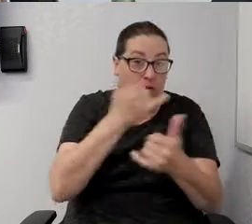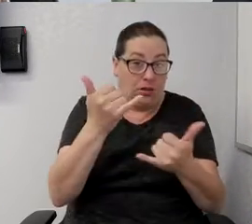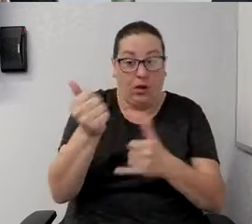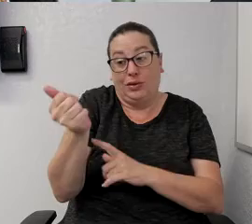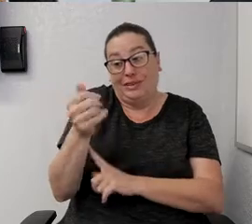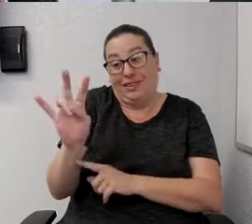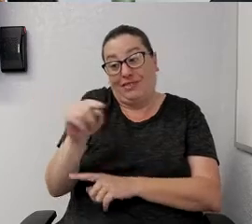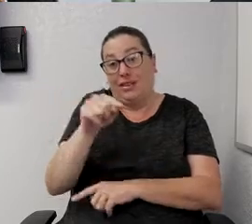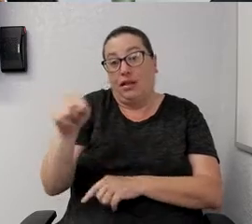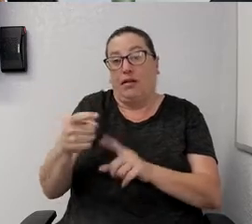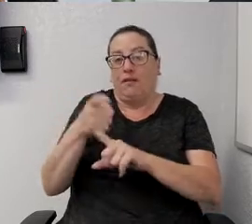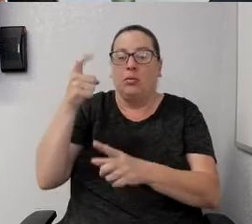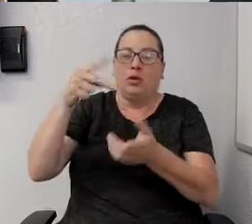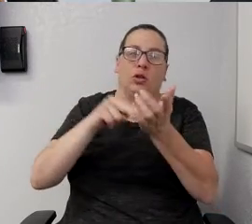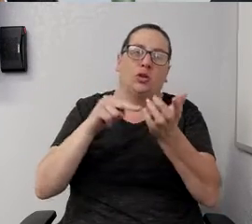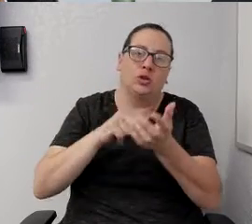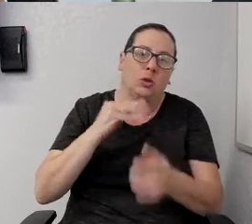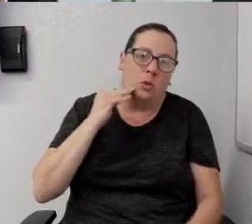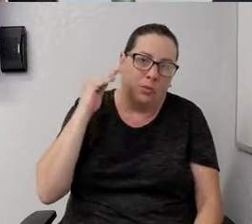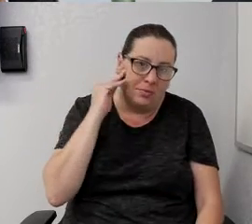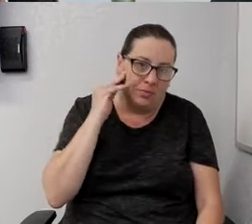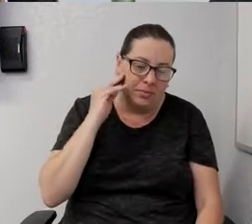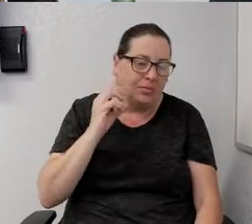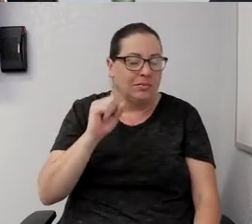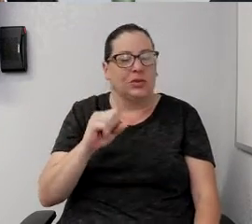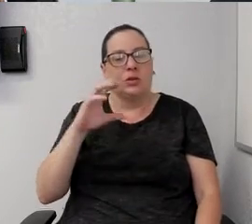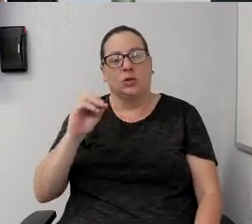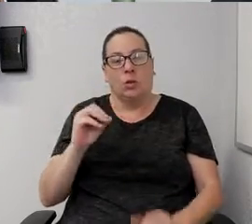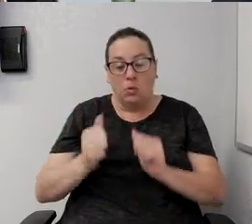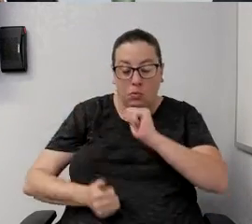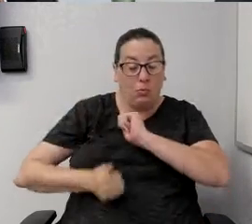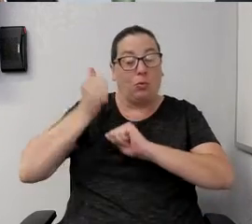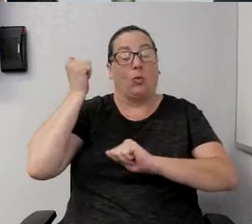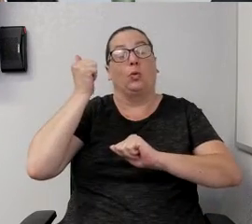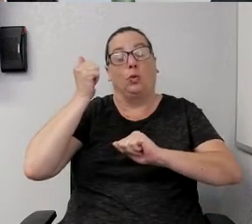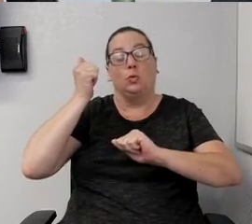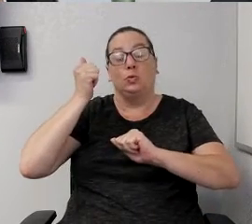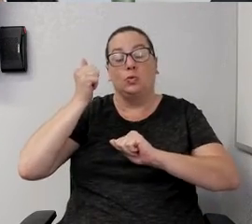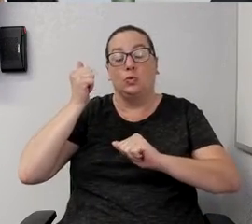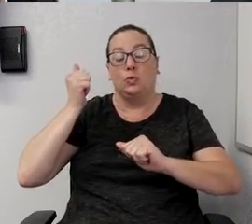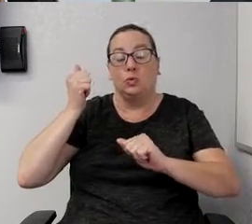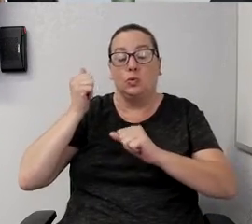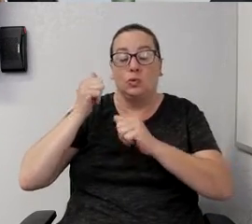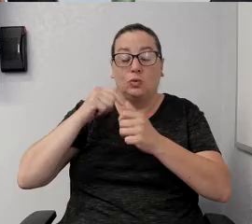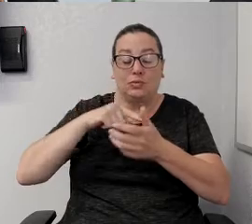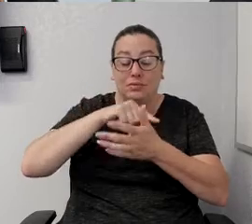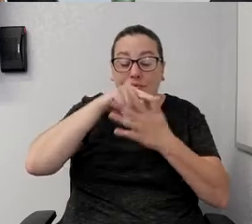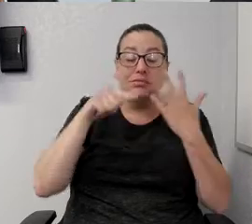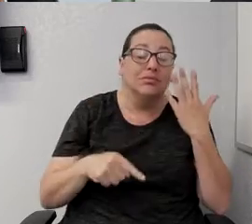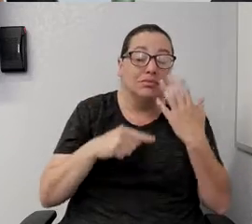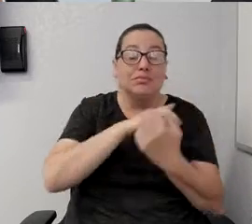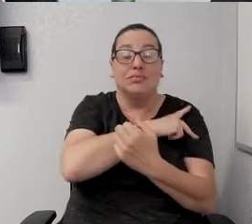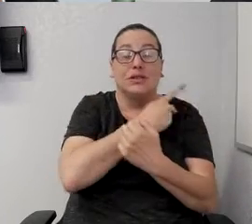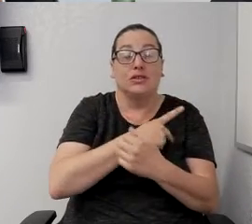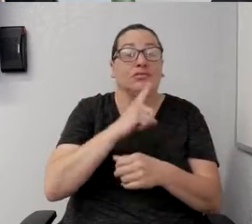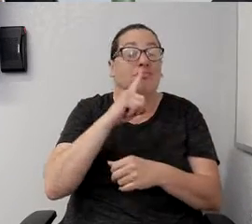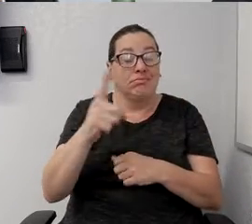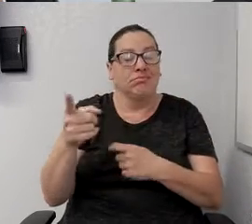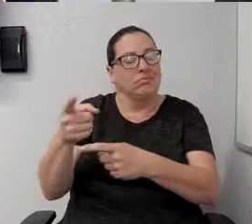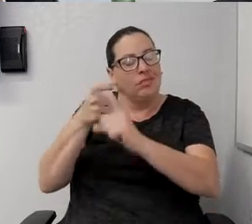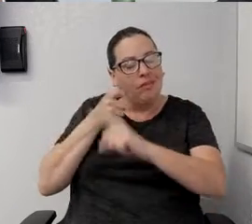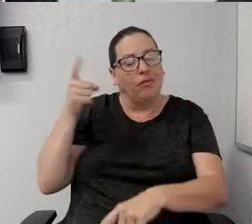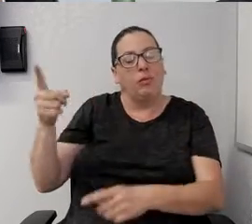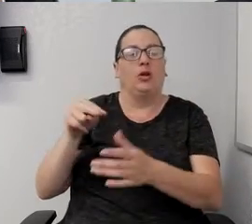the vast majority of all the hospitalizations that we've been experiencing over this time period really have been coming from the nursing